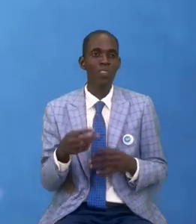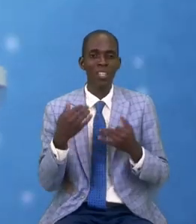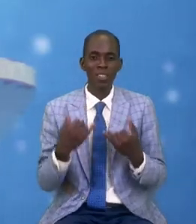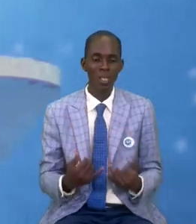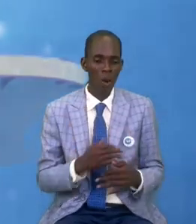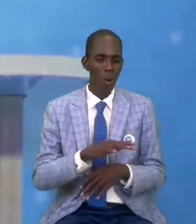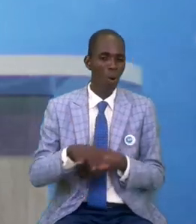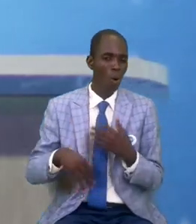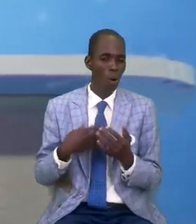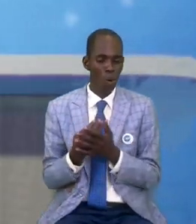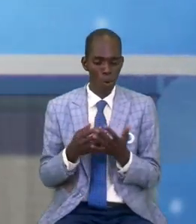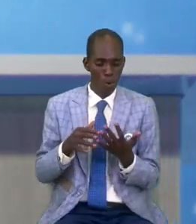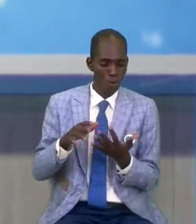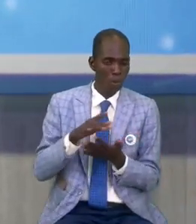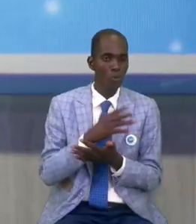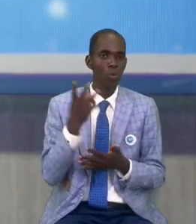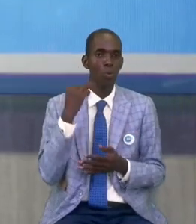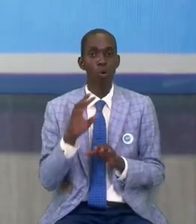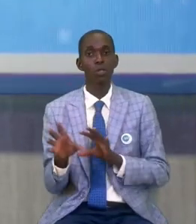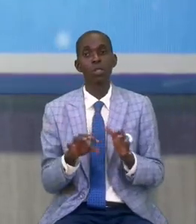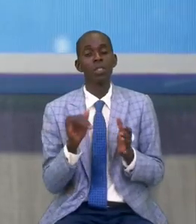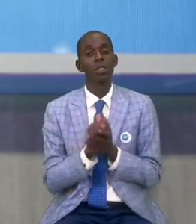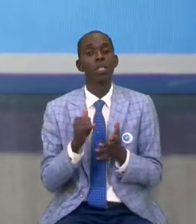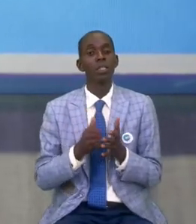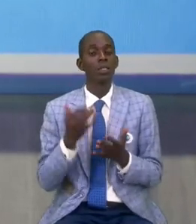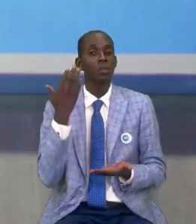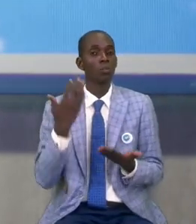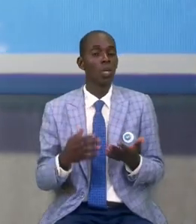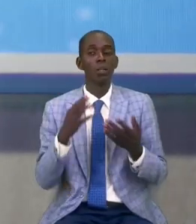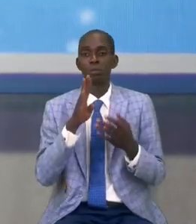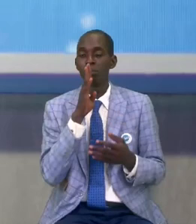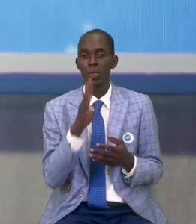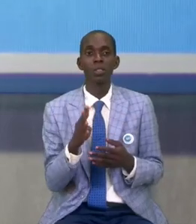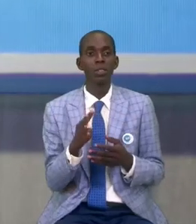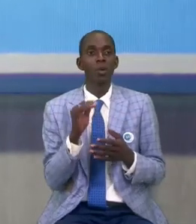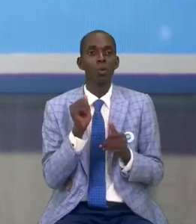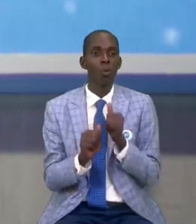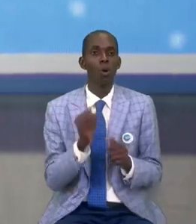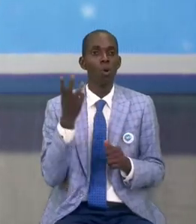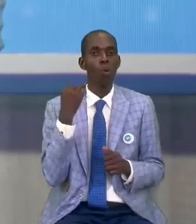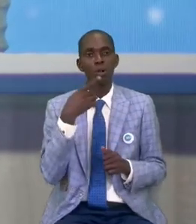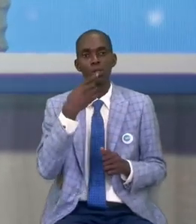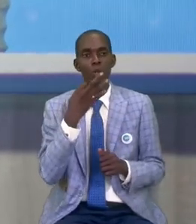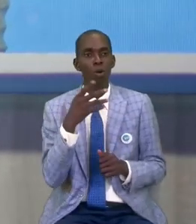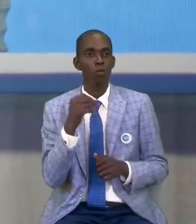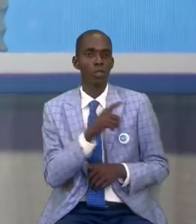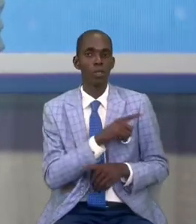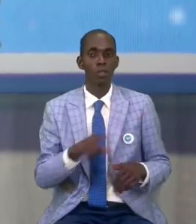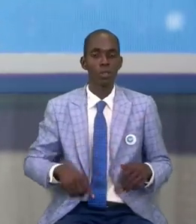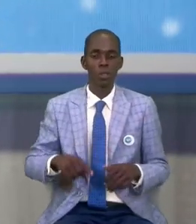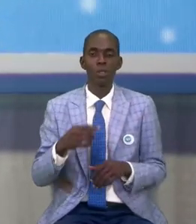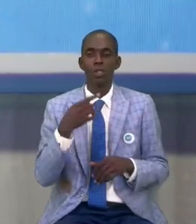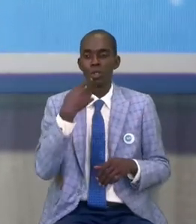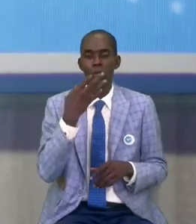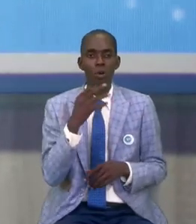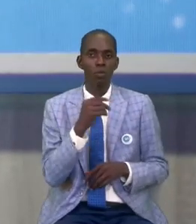was spoken of the Lord. Spoken of the Lord. Don't forget that. Don't forget that. The prophet